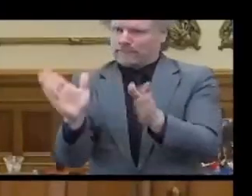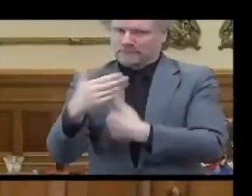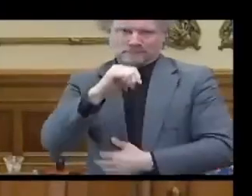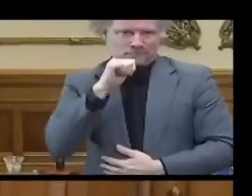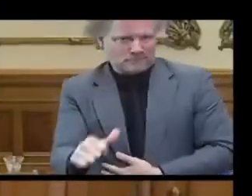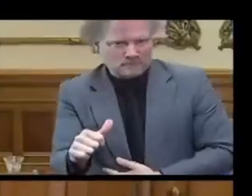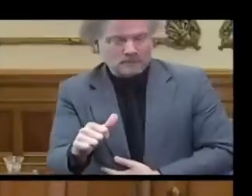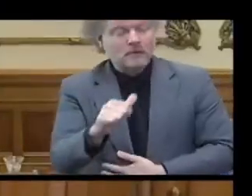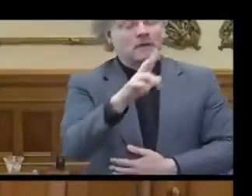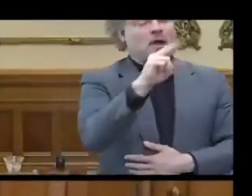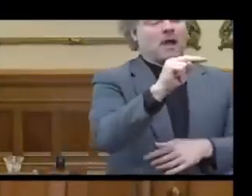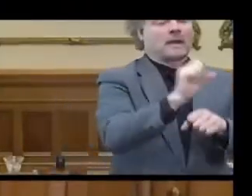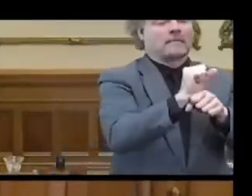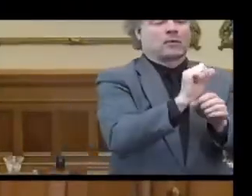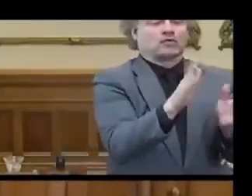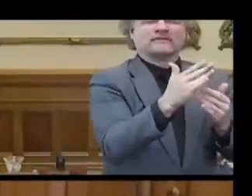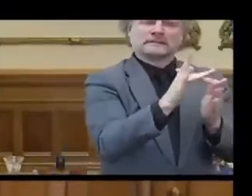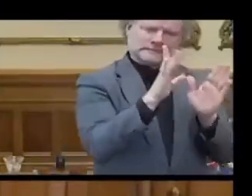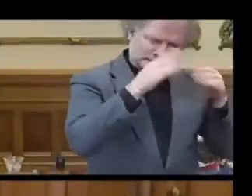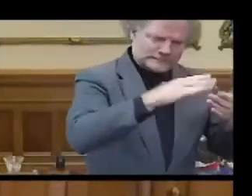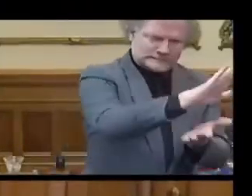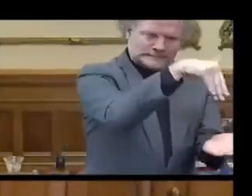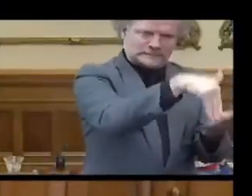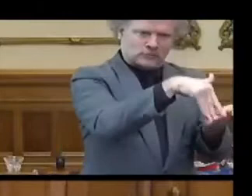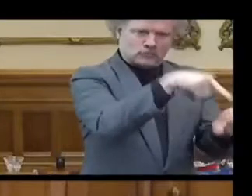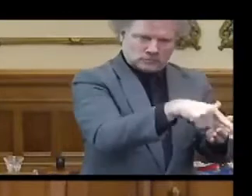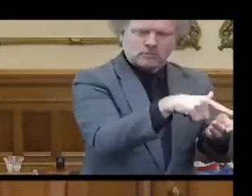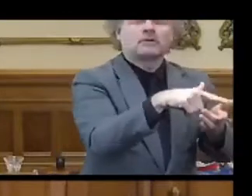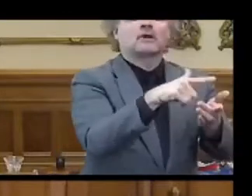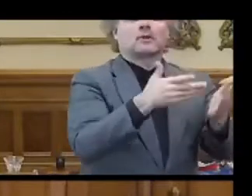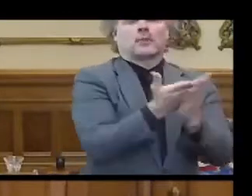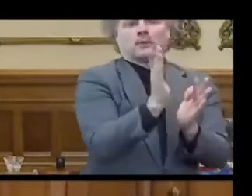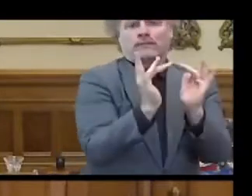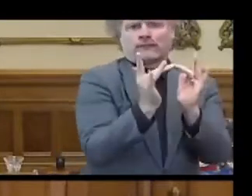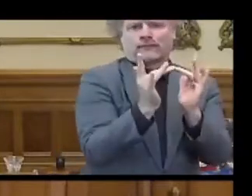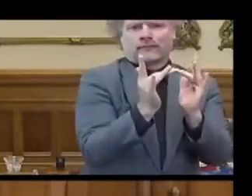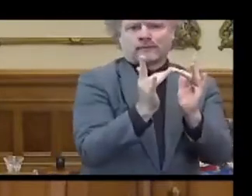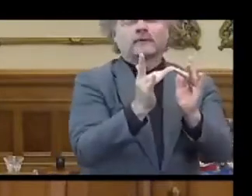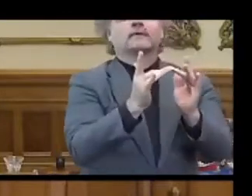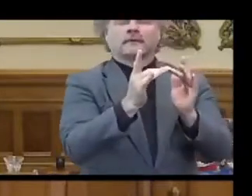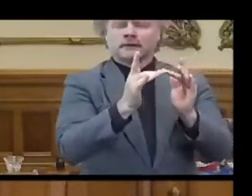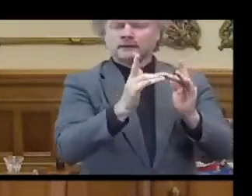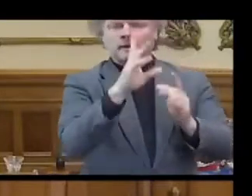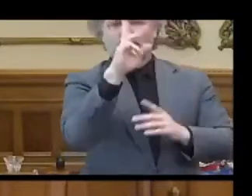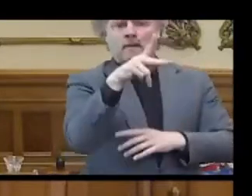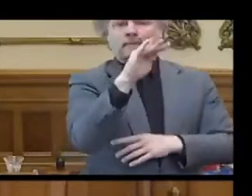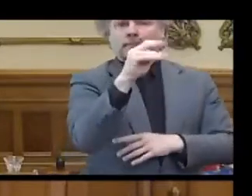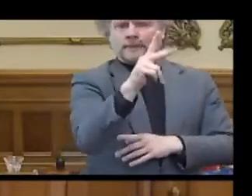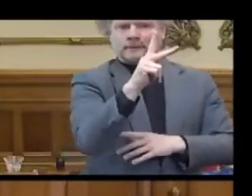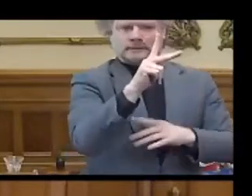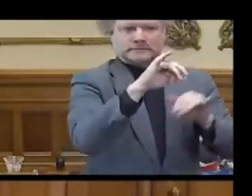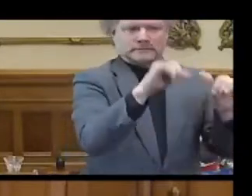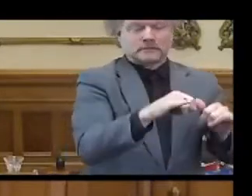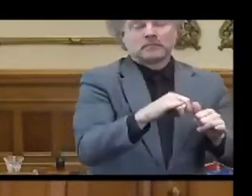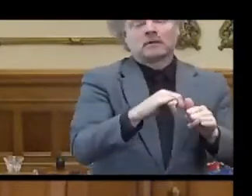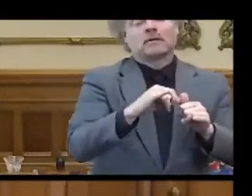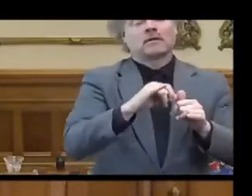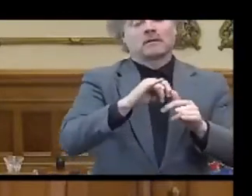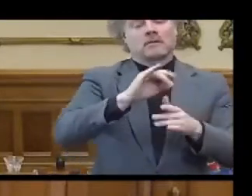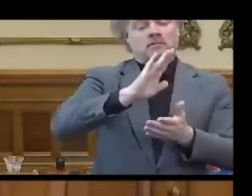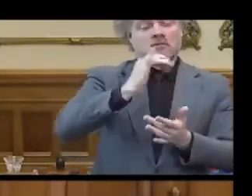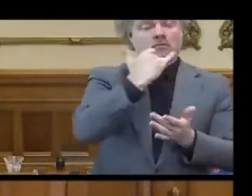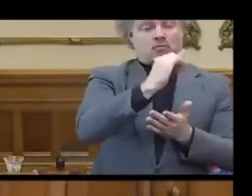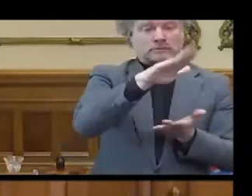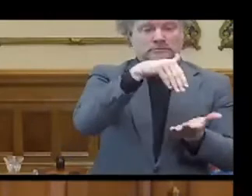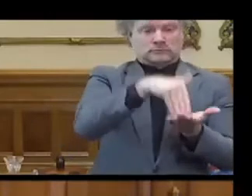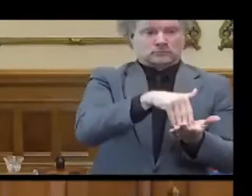Unemployment services are centralized and provided through our online uplink system, and our centralized call center